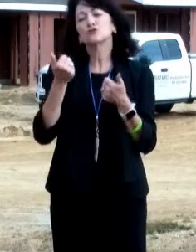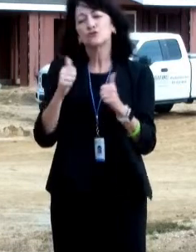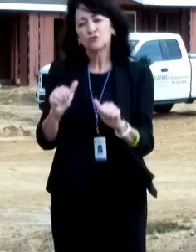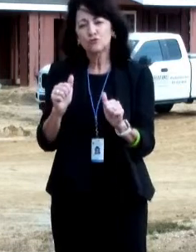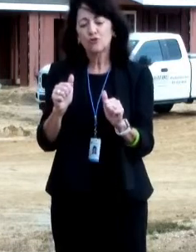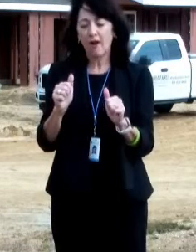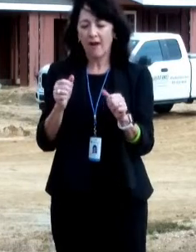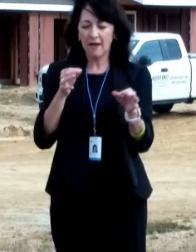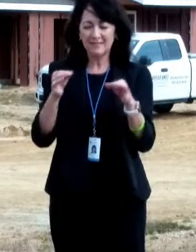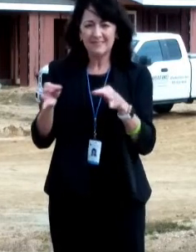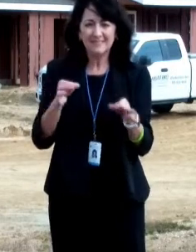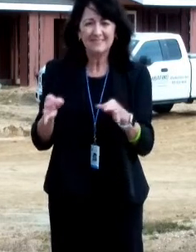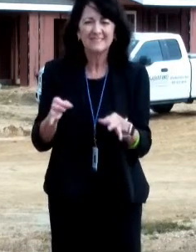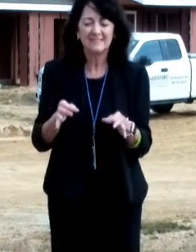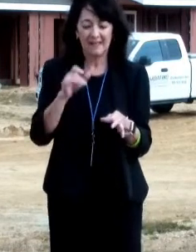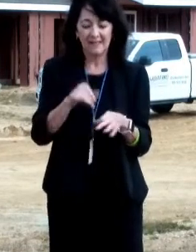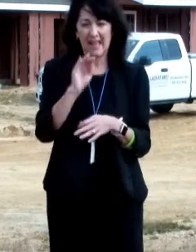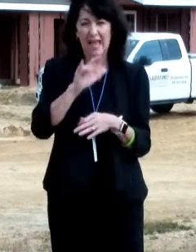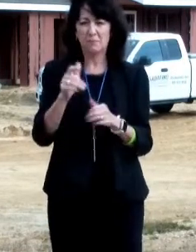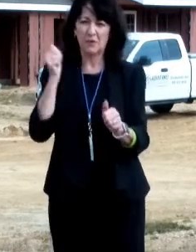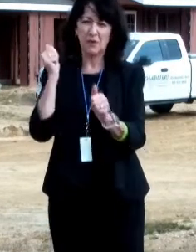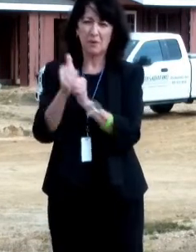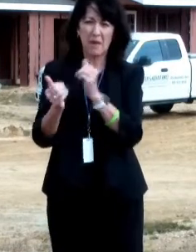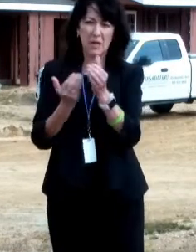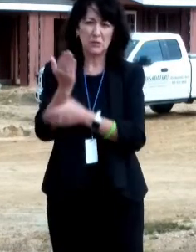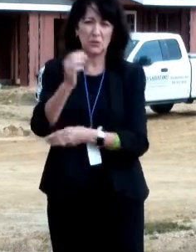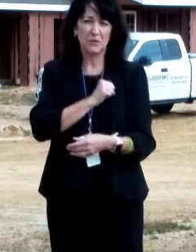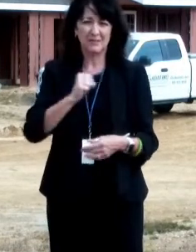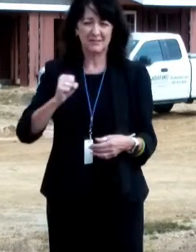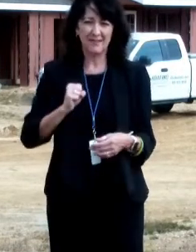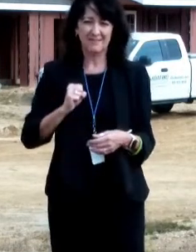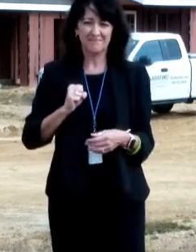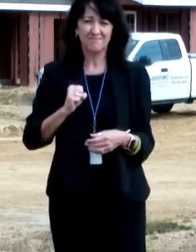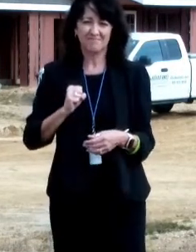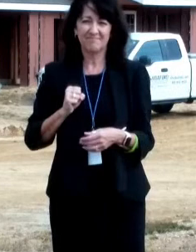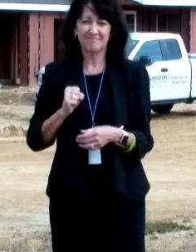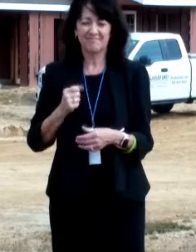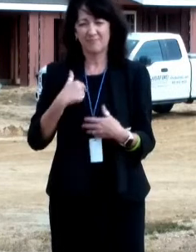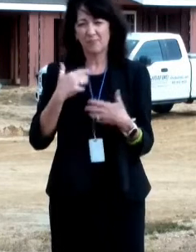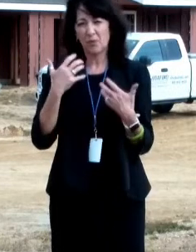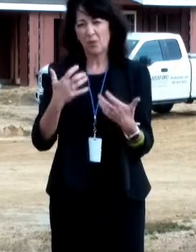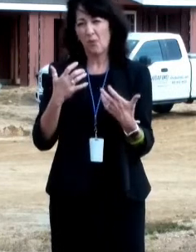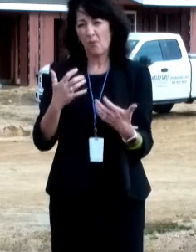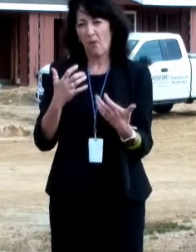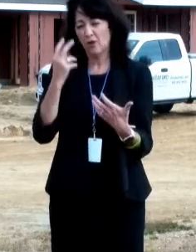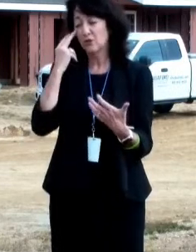Better bill passed through the Senate. In memory of Reverend Otis